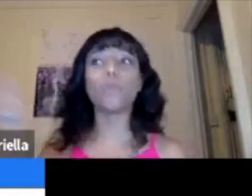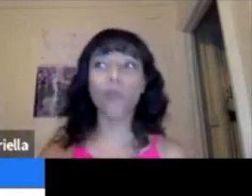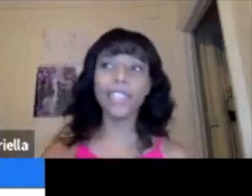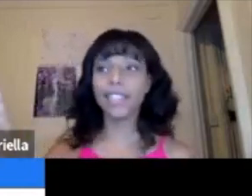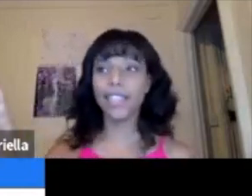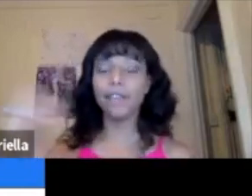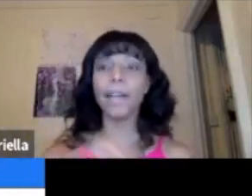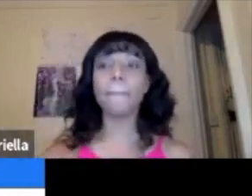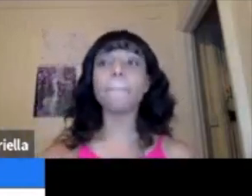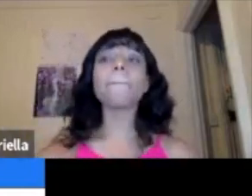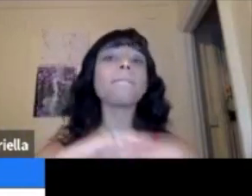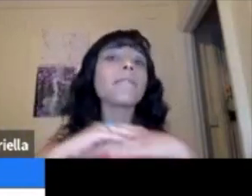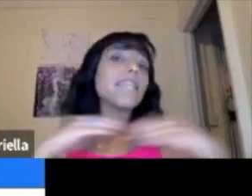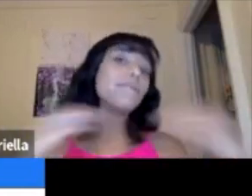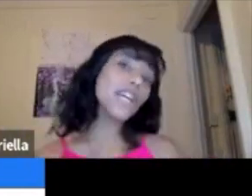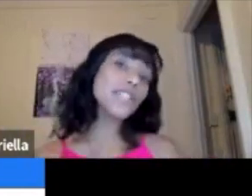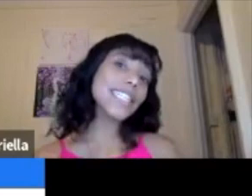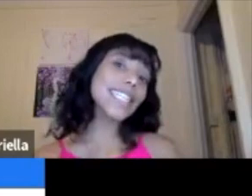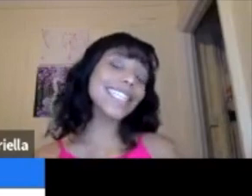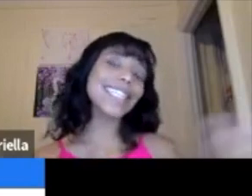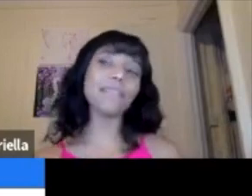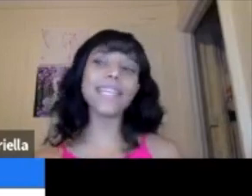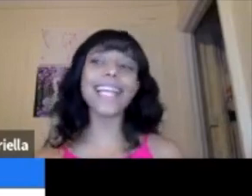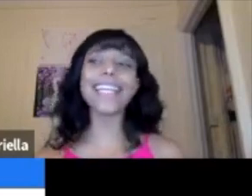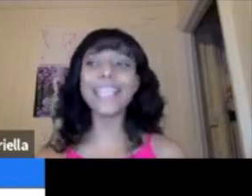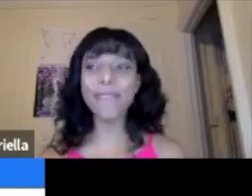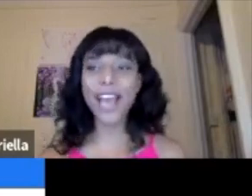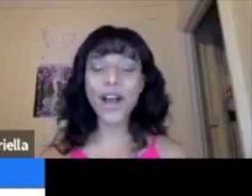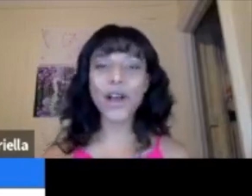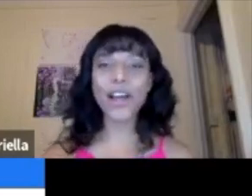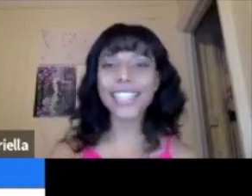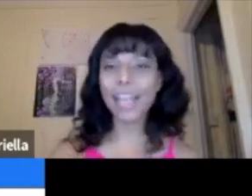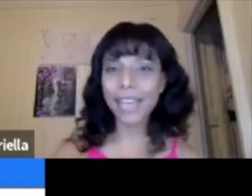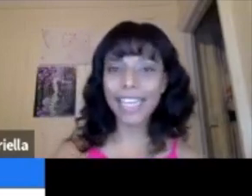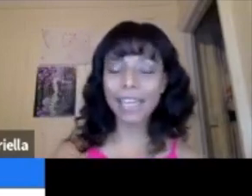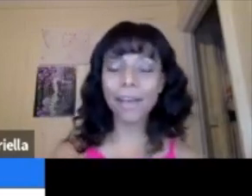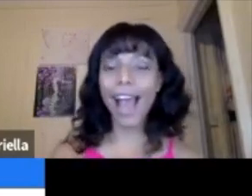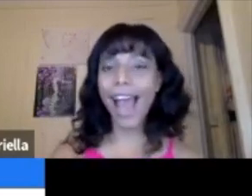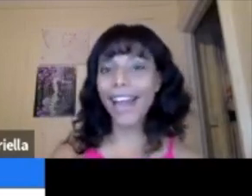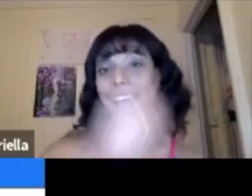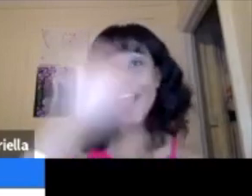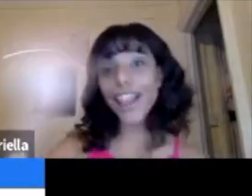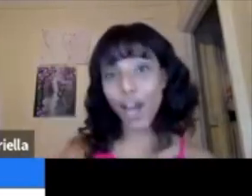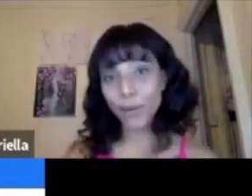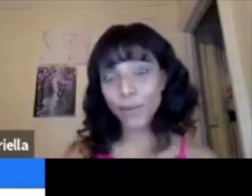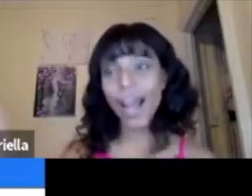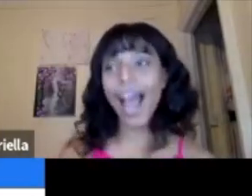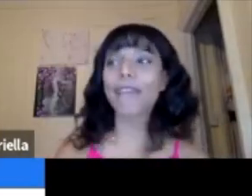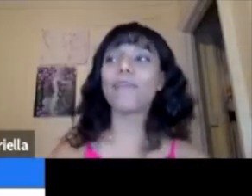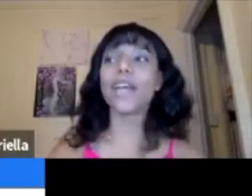also Project Hearing. If you're interested in sending me an email, send me an email at